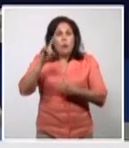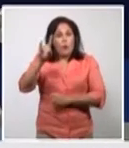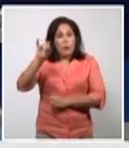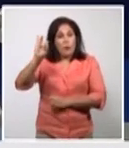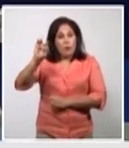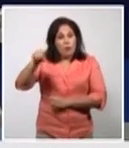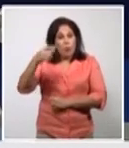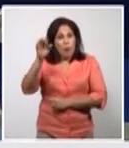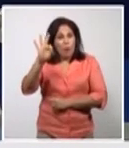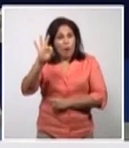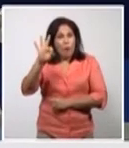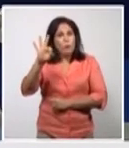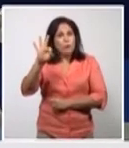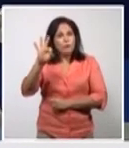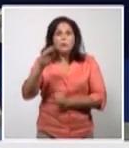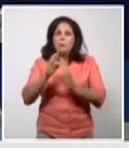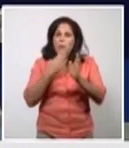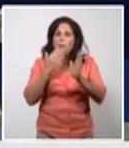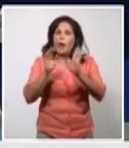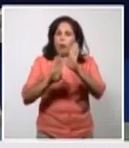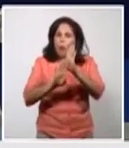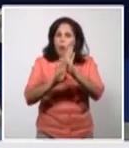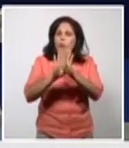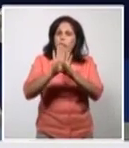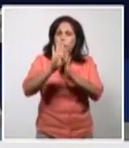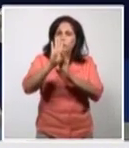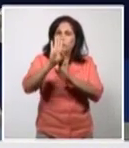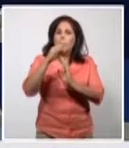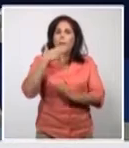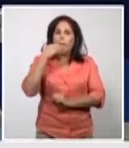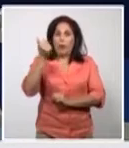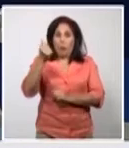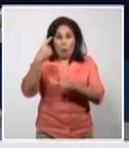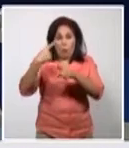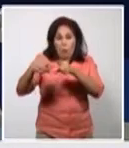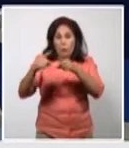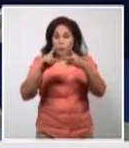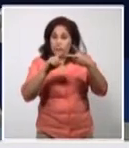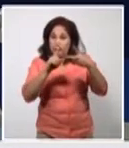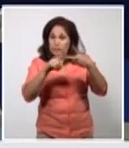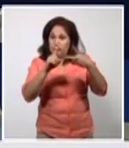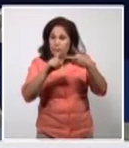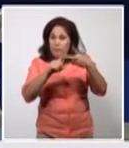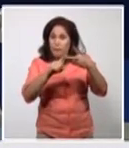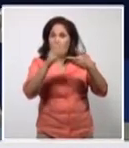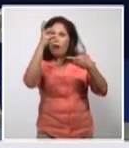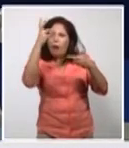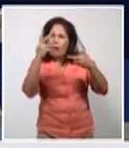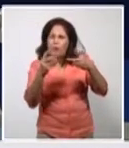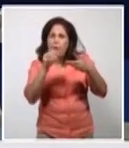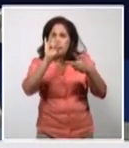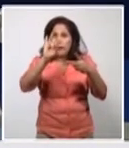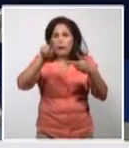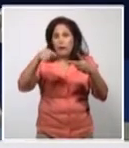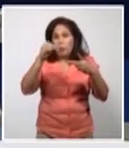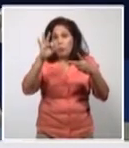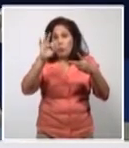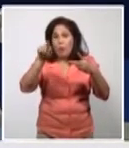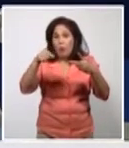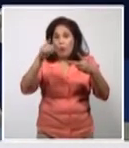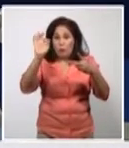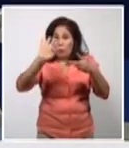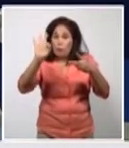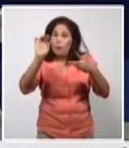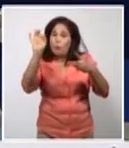and that 78.4% of all diagnosed patients have recovered. And